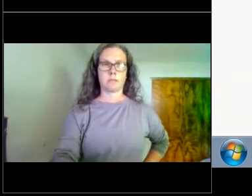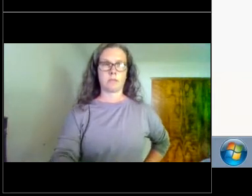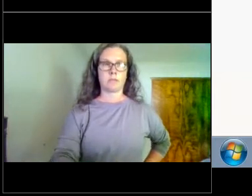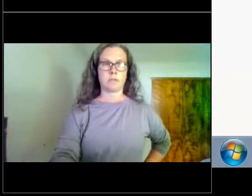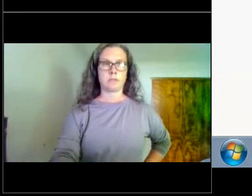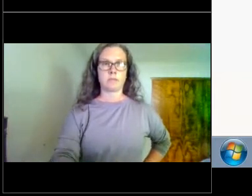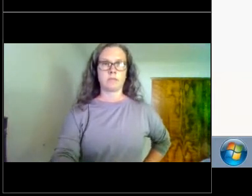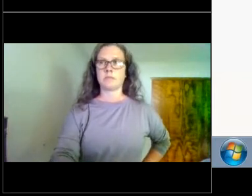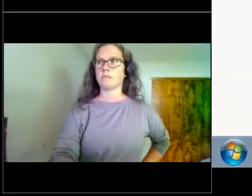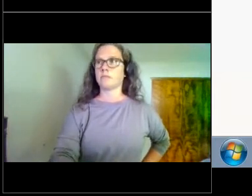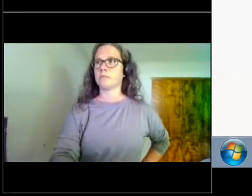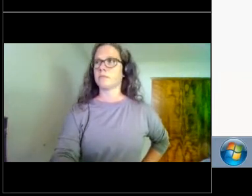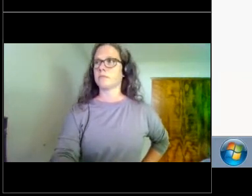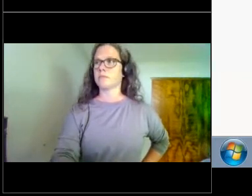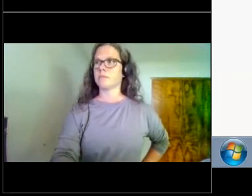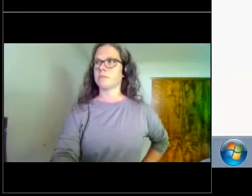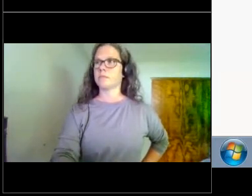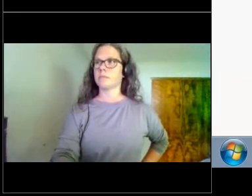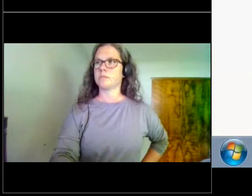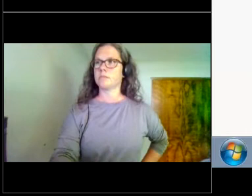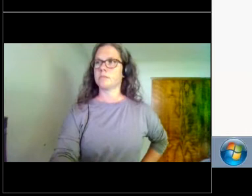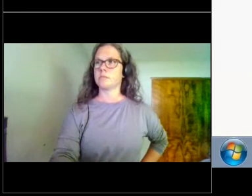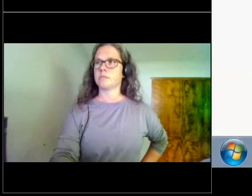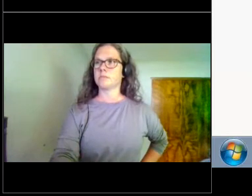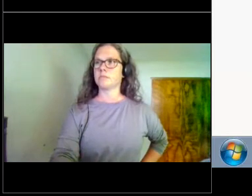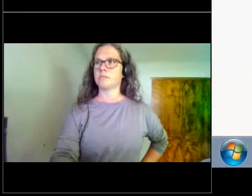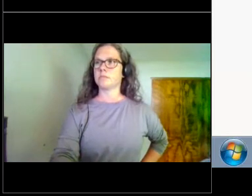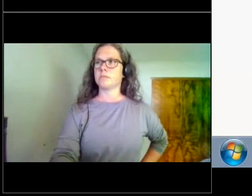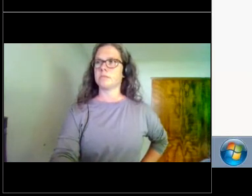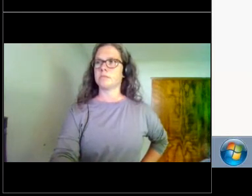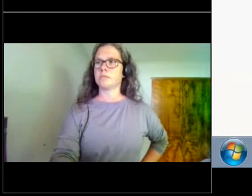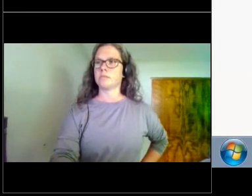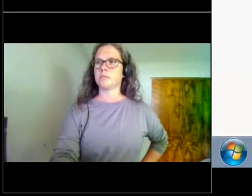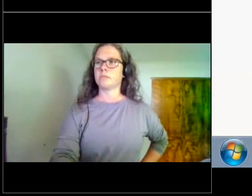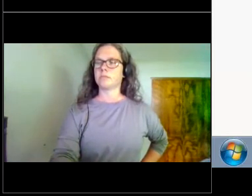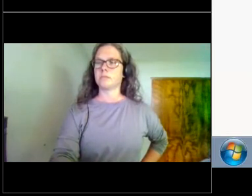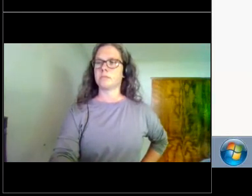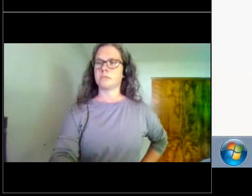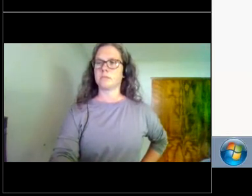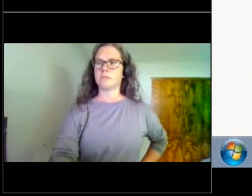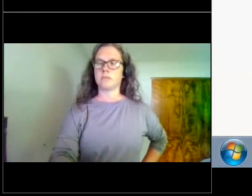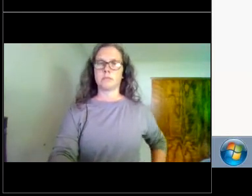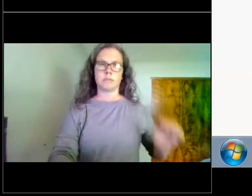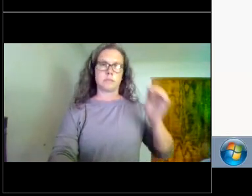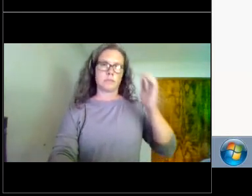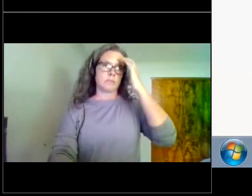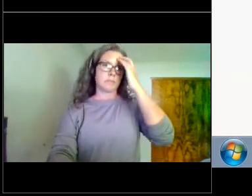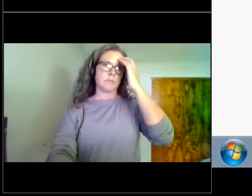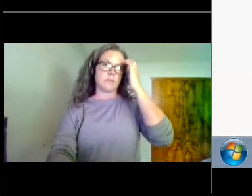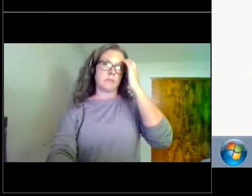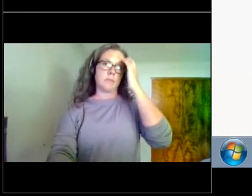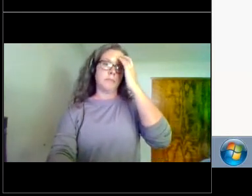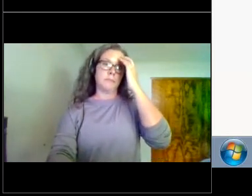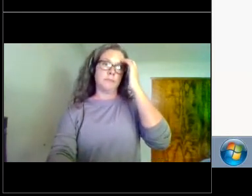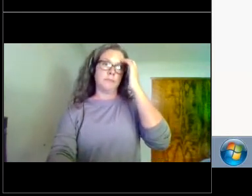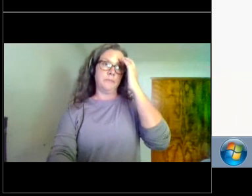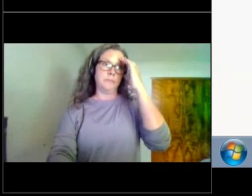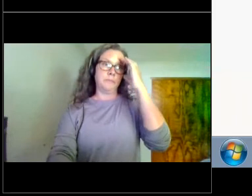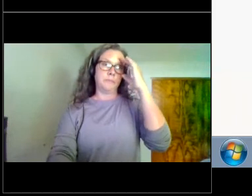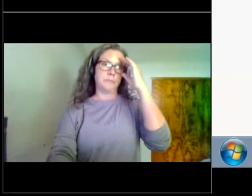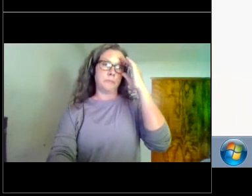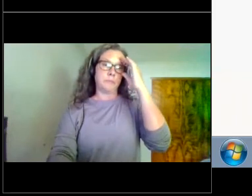As far as what seed blends to use in those like more urban areas and disturbed areas? Yes. I haven't really seen